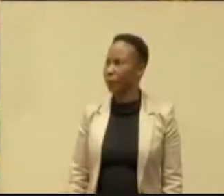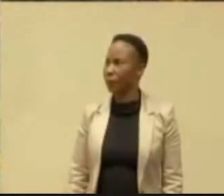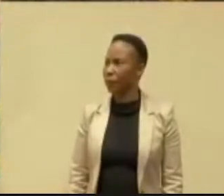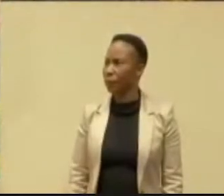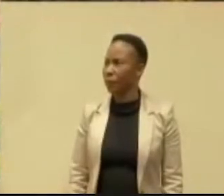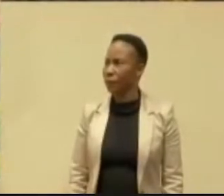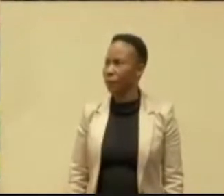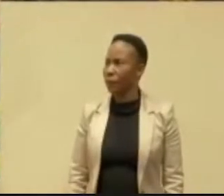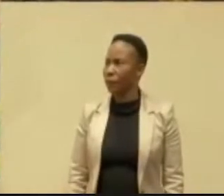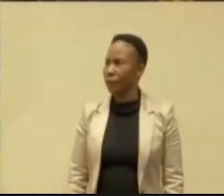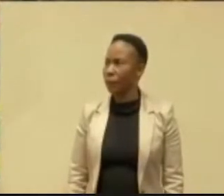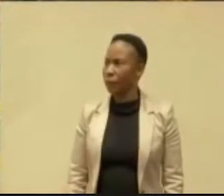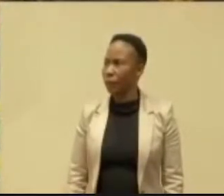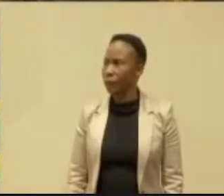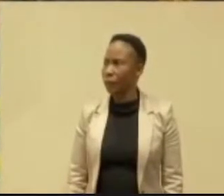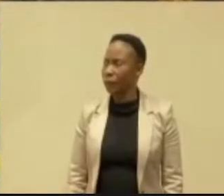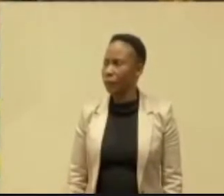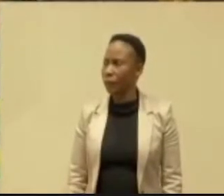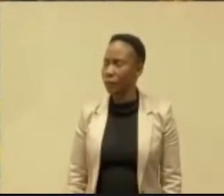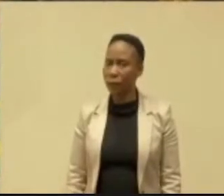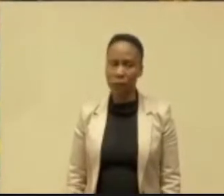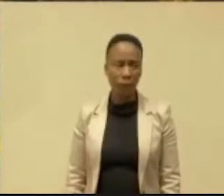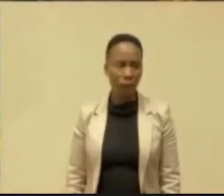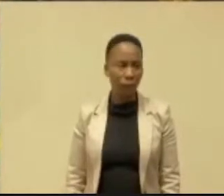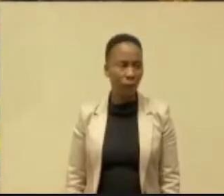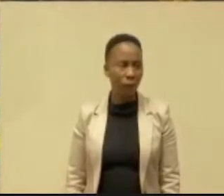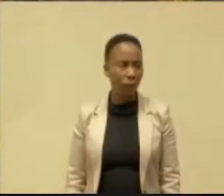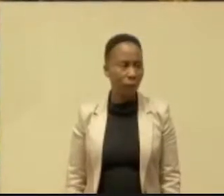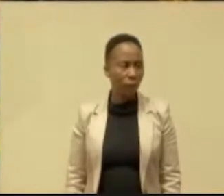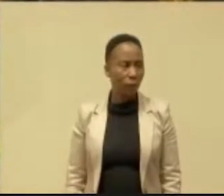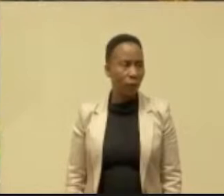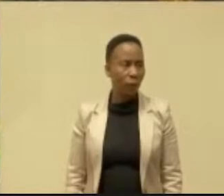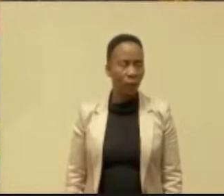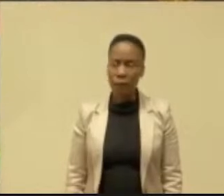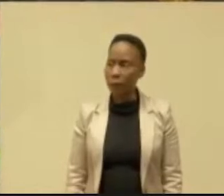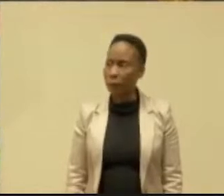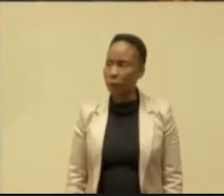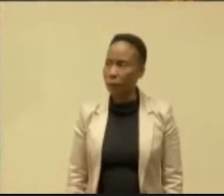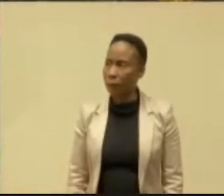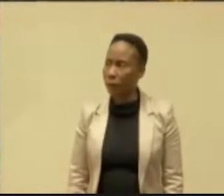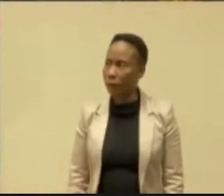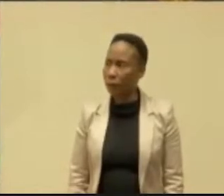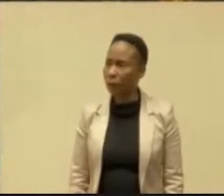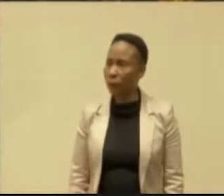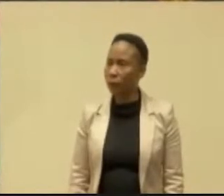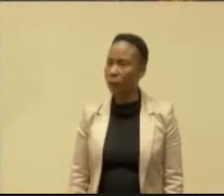hear properly more to the mind do you hear her